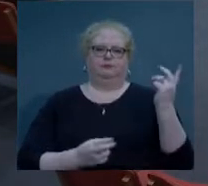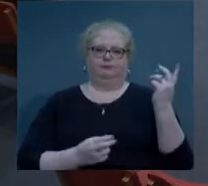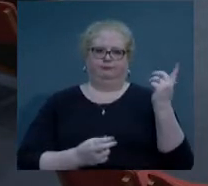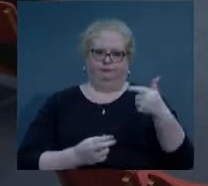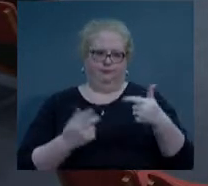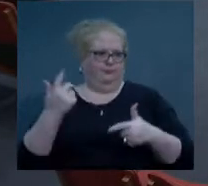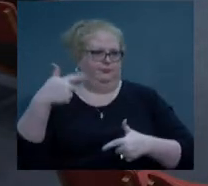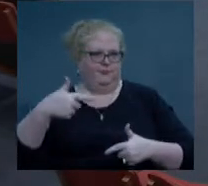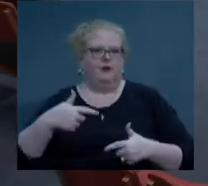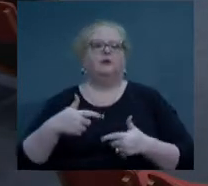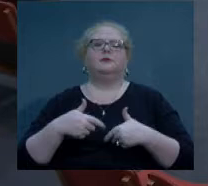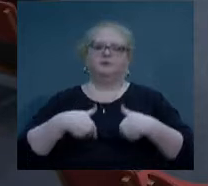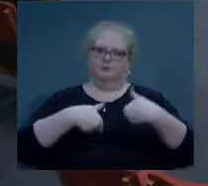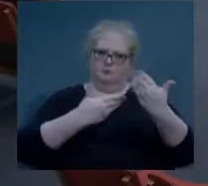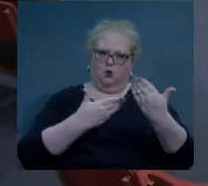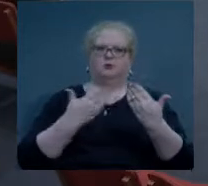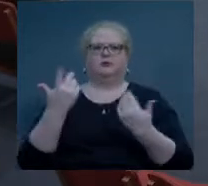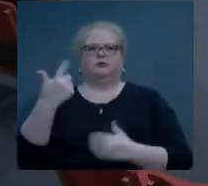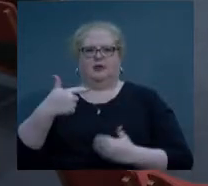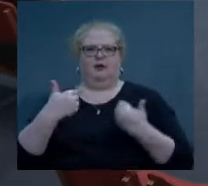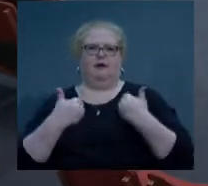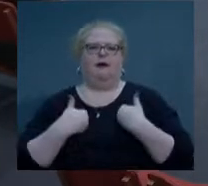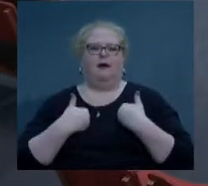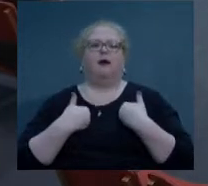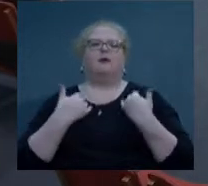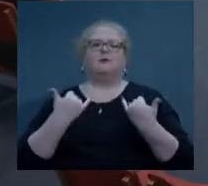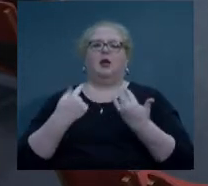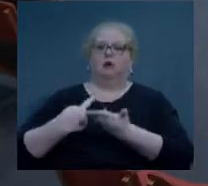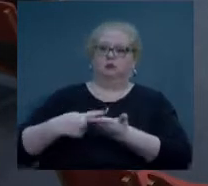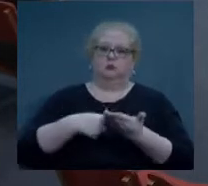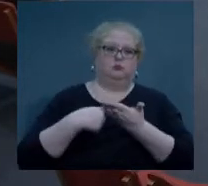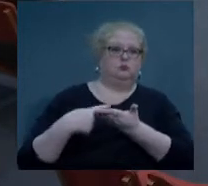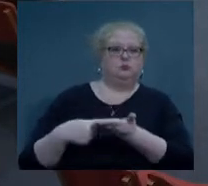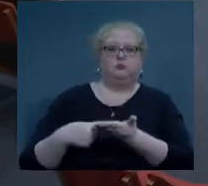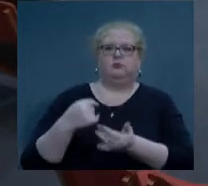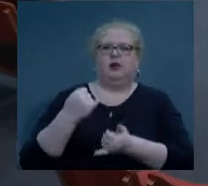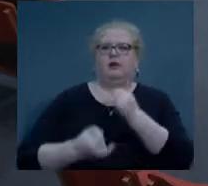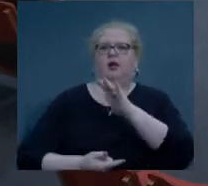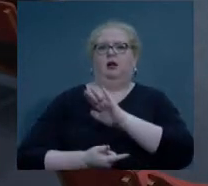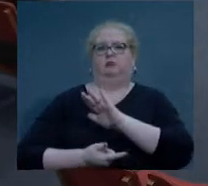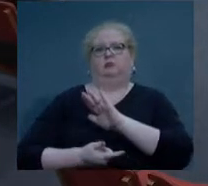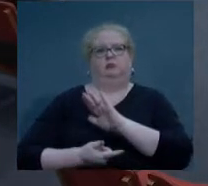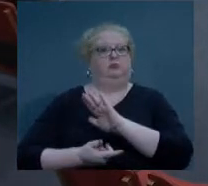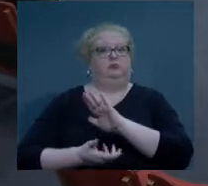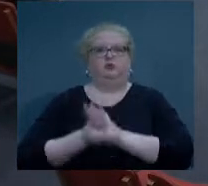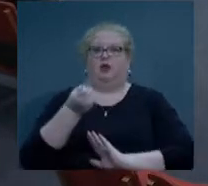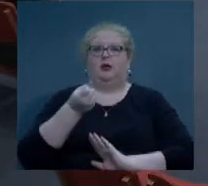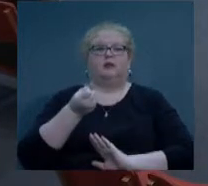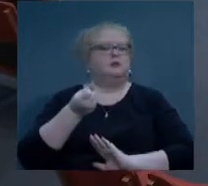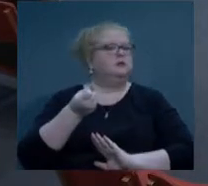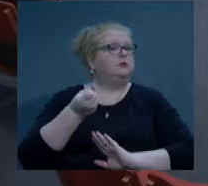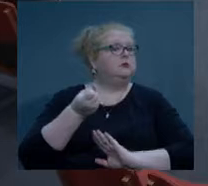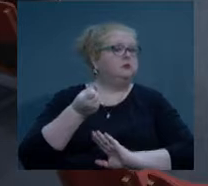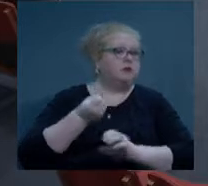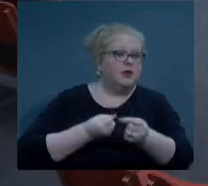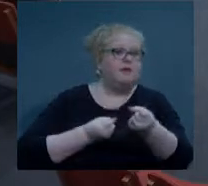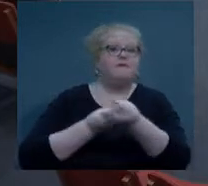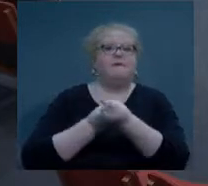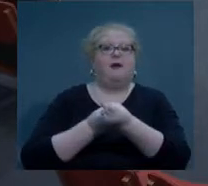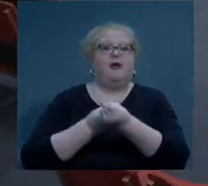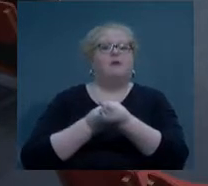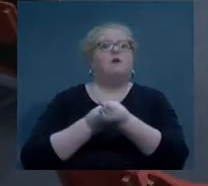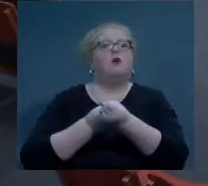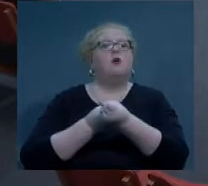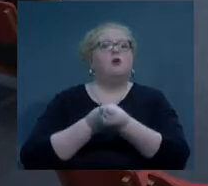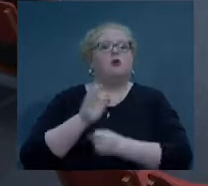second. Motion second. Any discussion? Last chance. All those in favor of the motion,